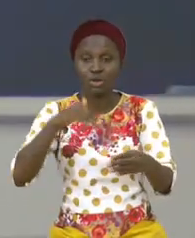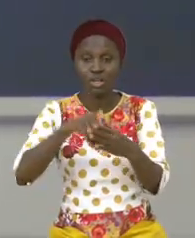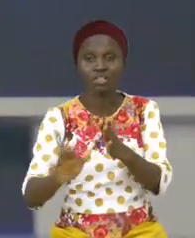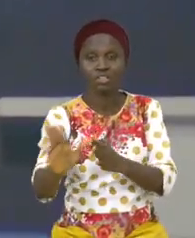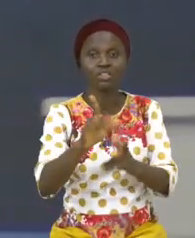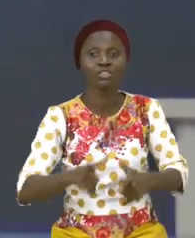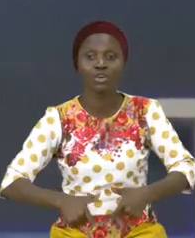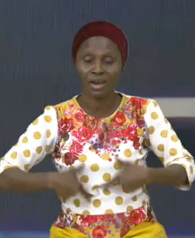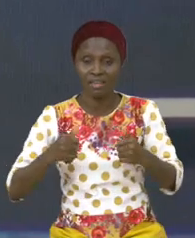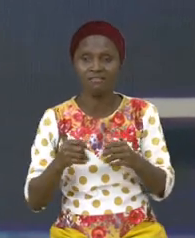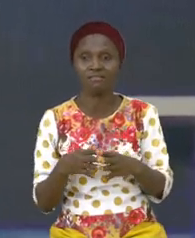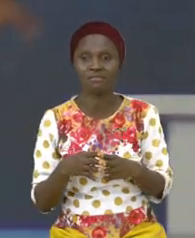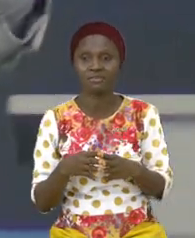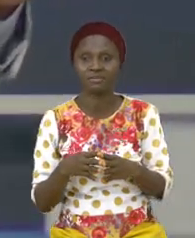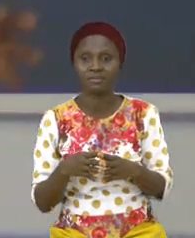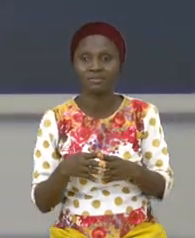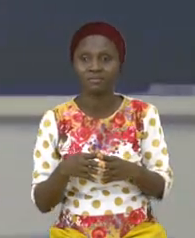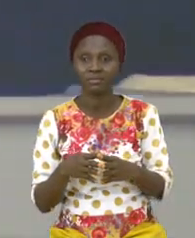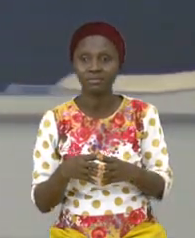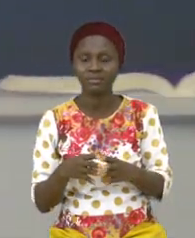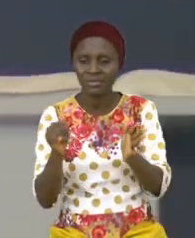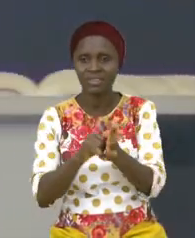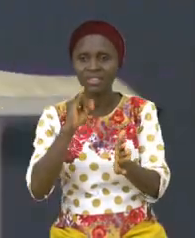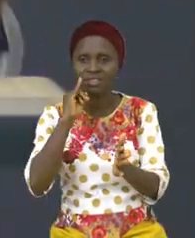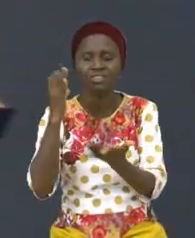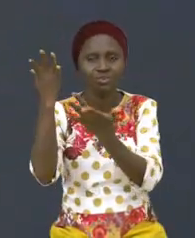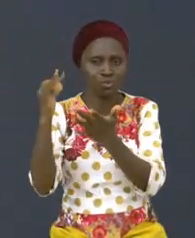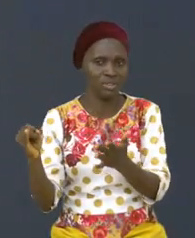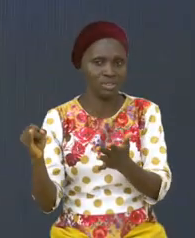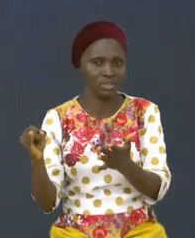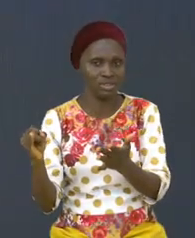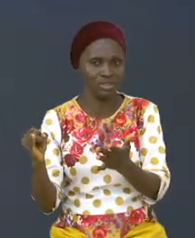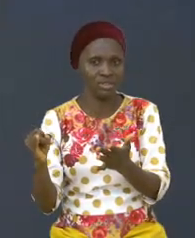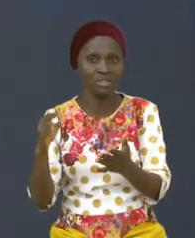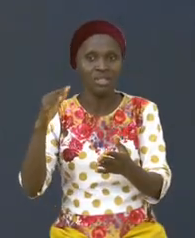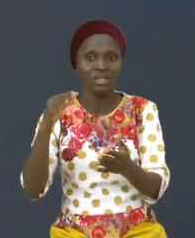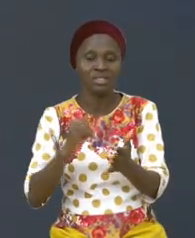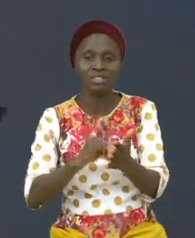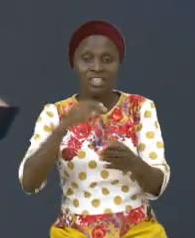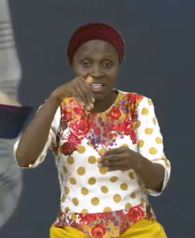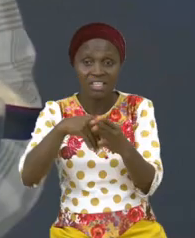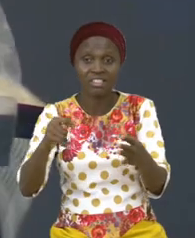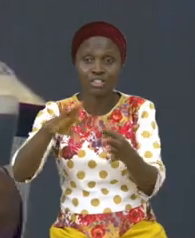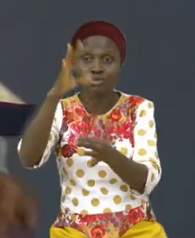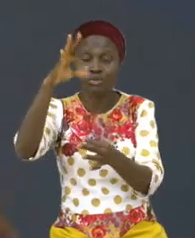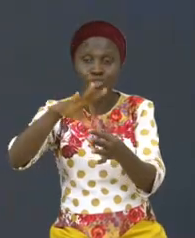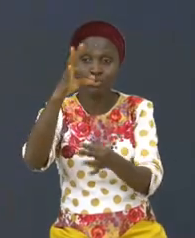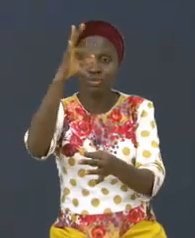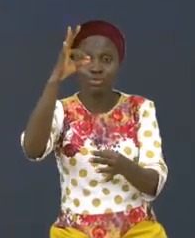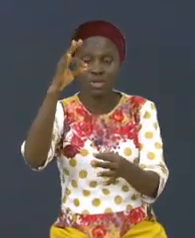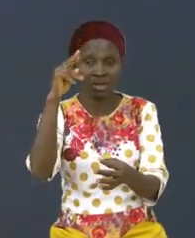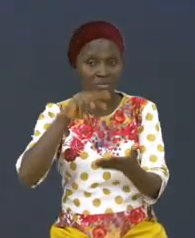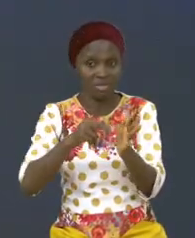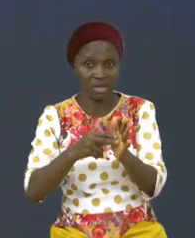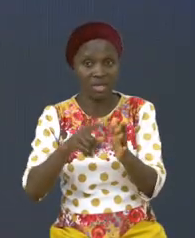Lord in your life. Let's wait here in the spiritual sense. Then you